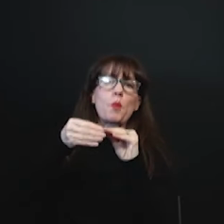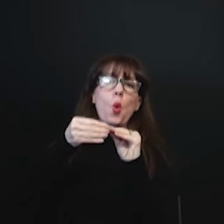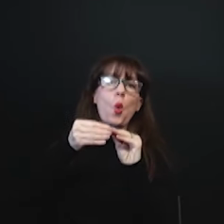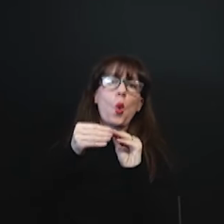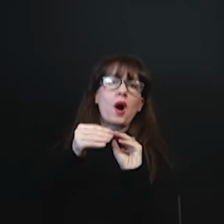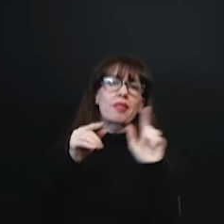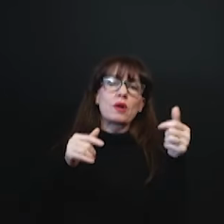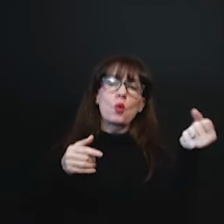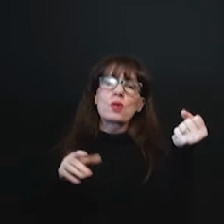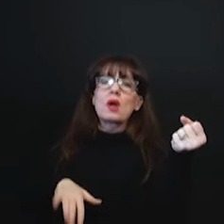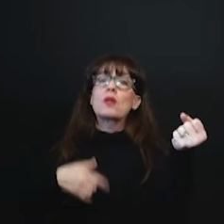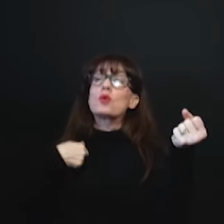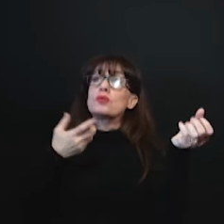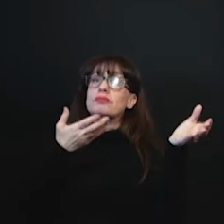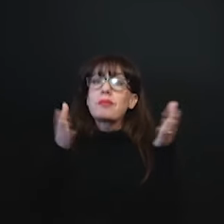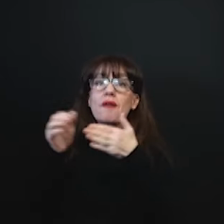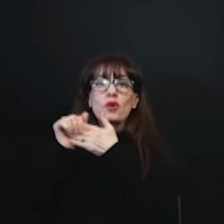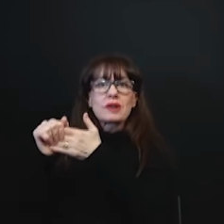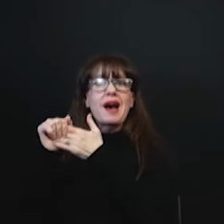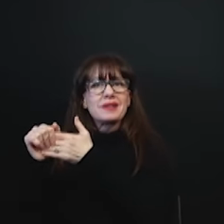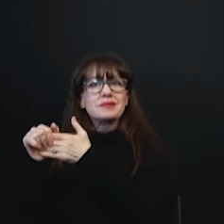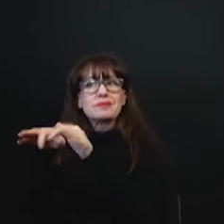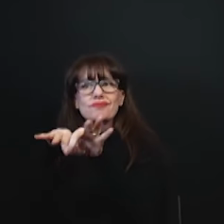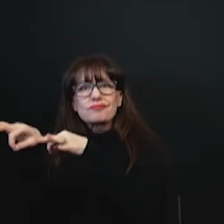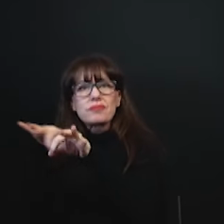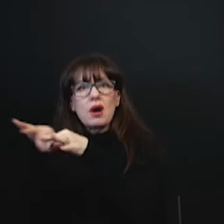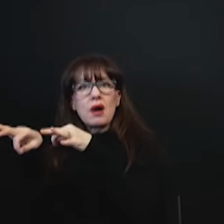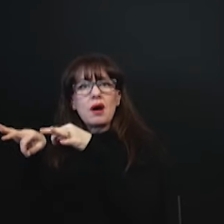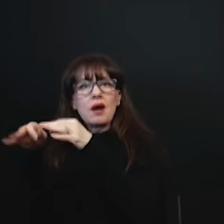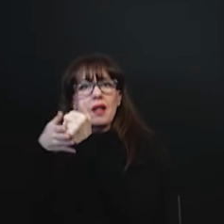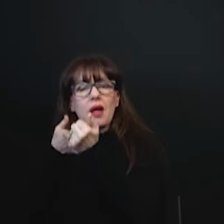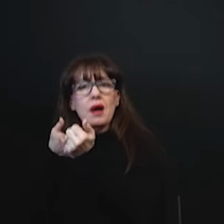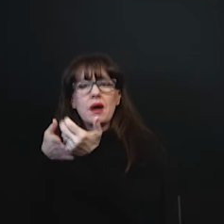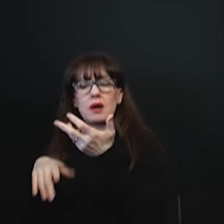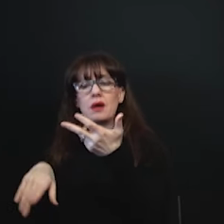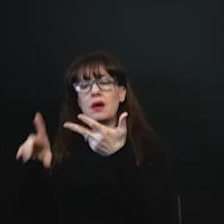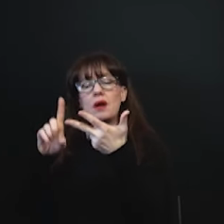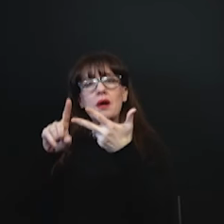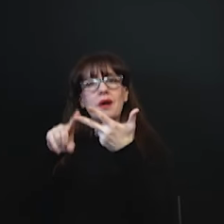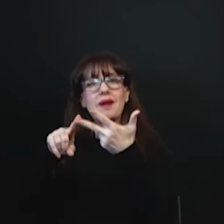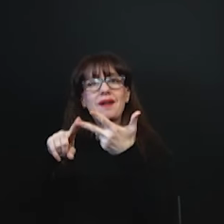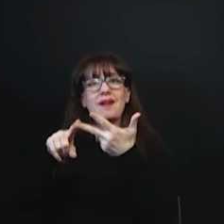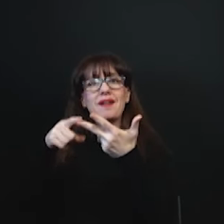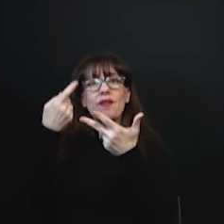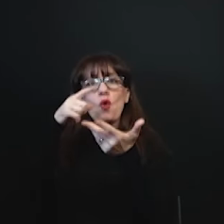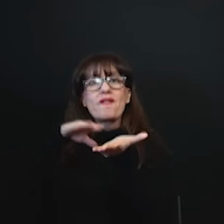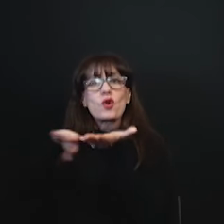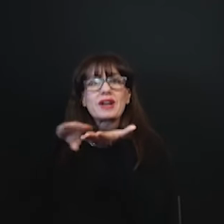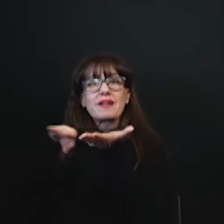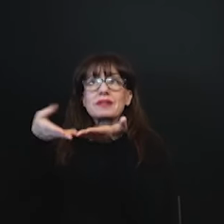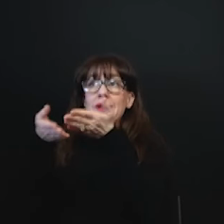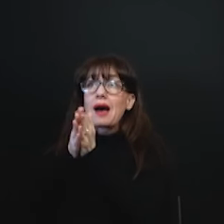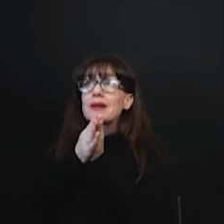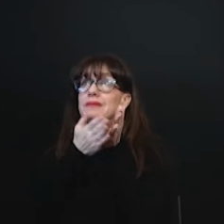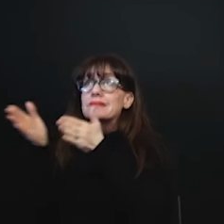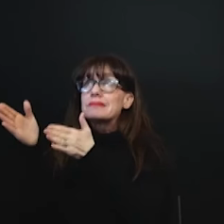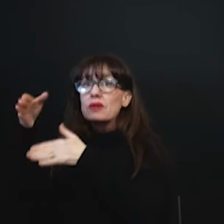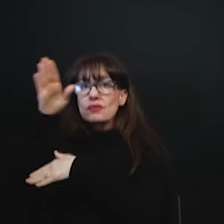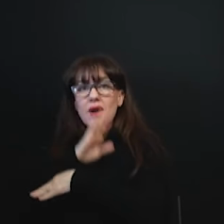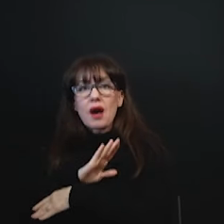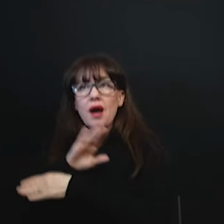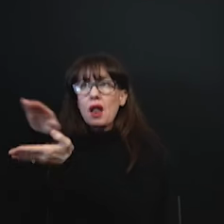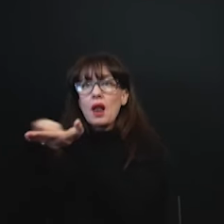humbly turn to God for guidance and direction? Do you humbly turn to God for forgiveness?